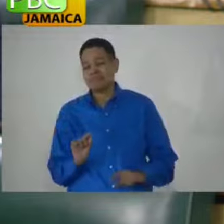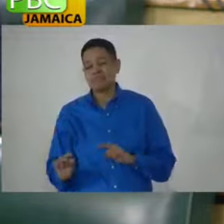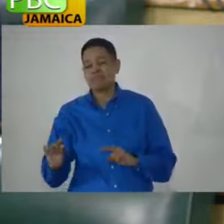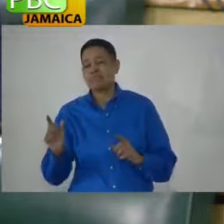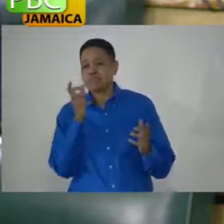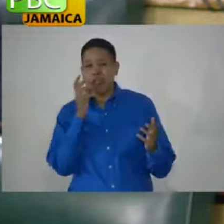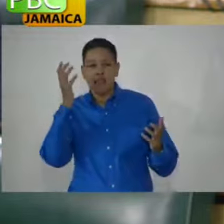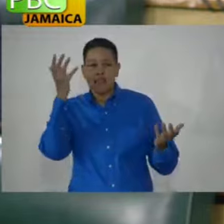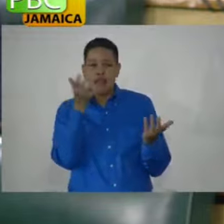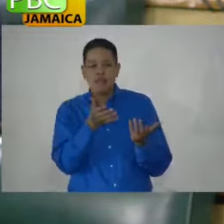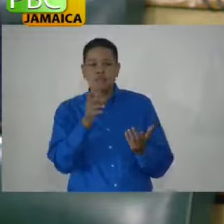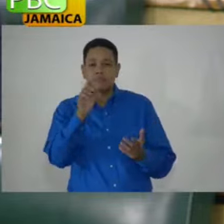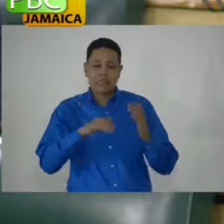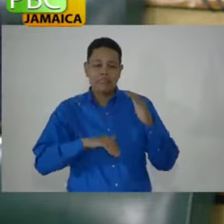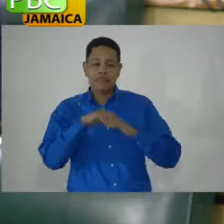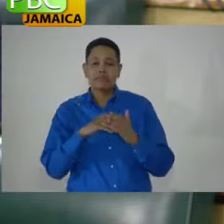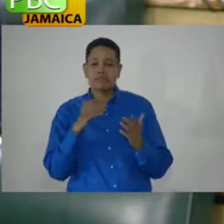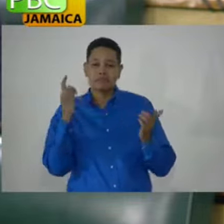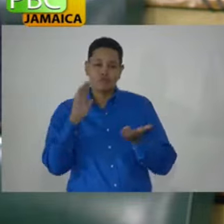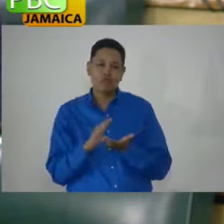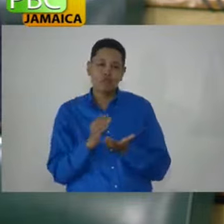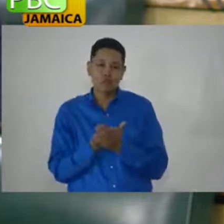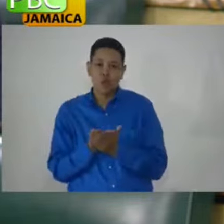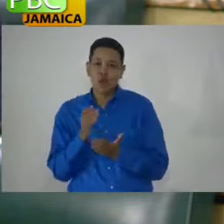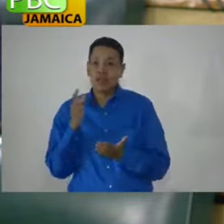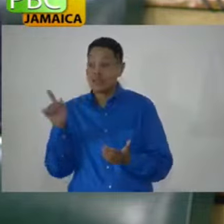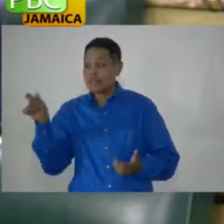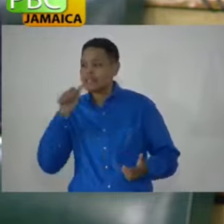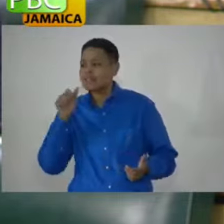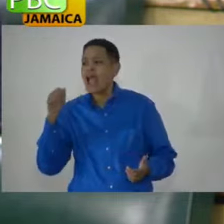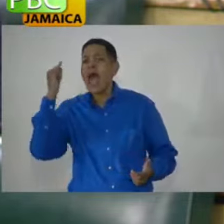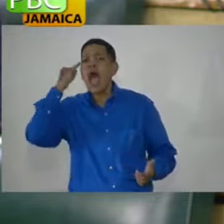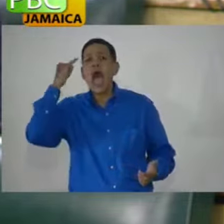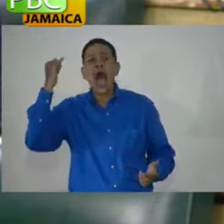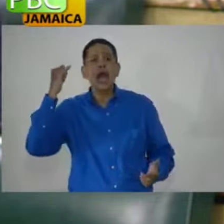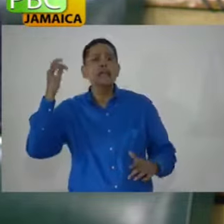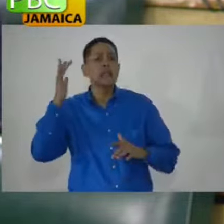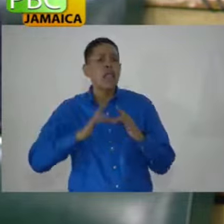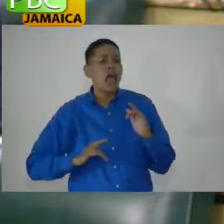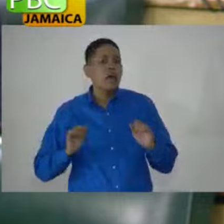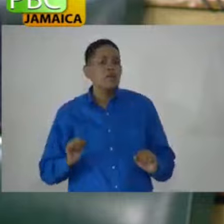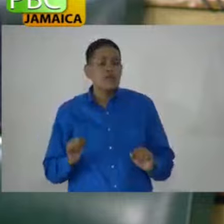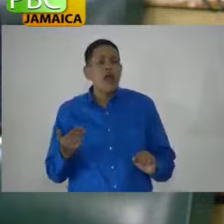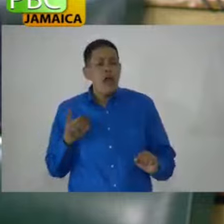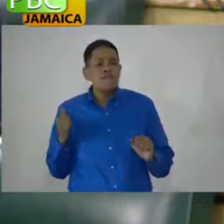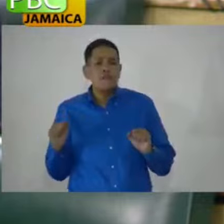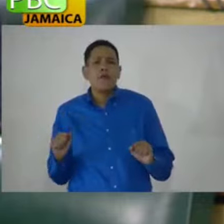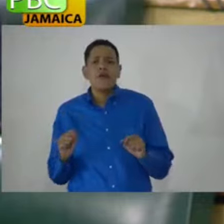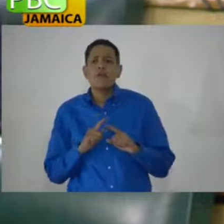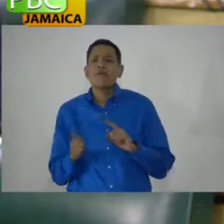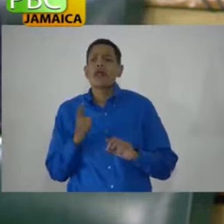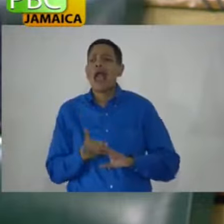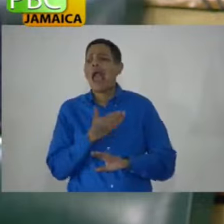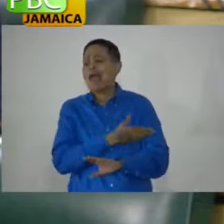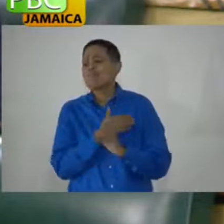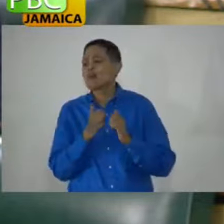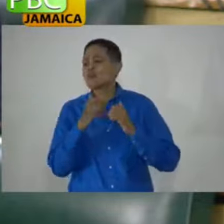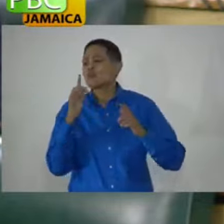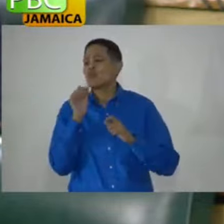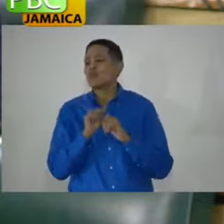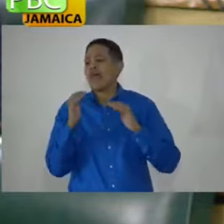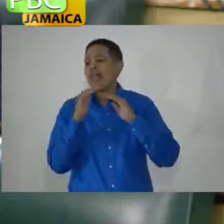2026-27. Madam Speaker, the issue is not that the idea lacks potential, but that it has been advanced without the level